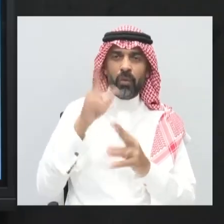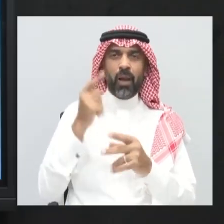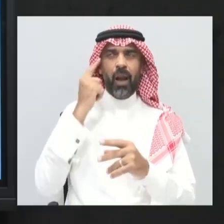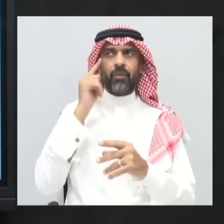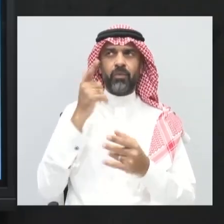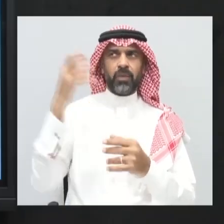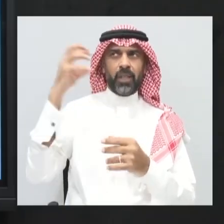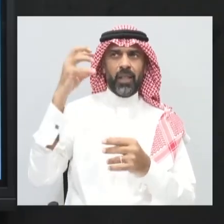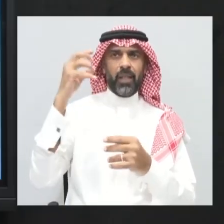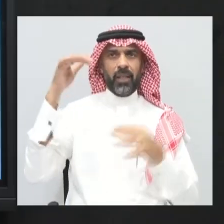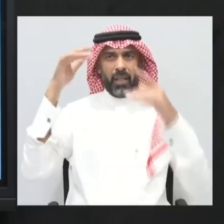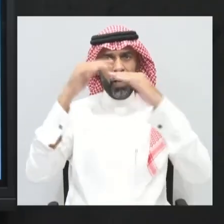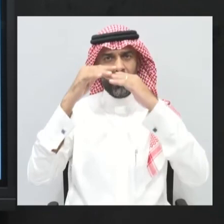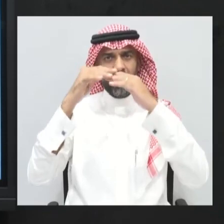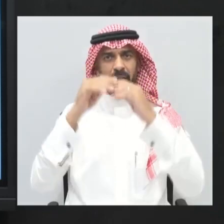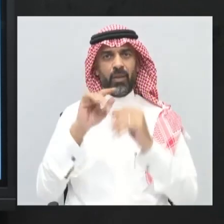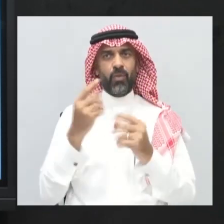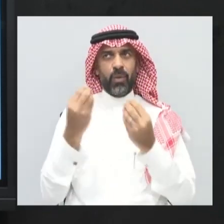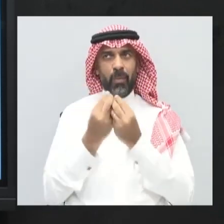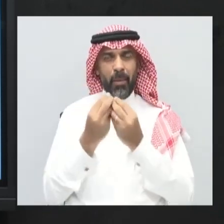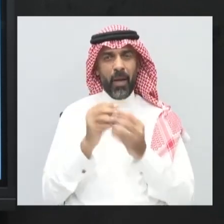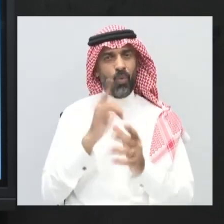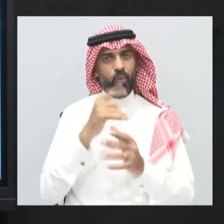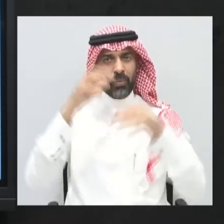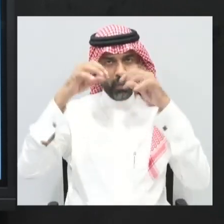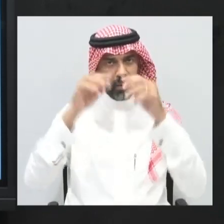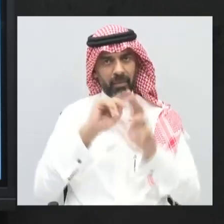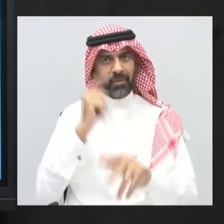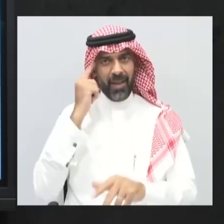it's interesting to know. It's rainy and stormy today.